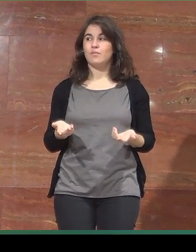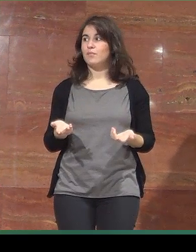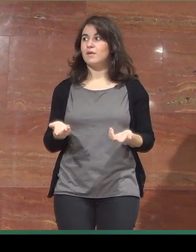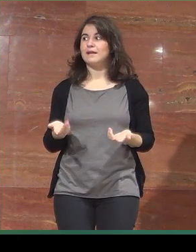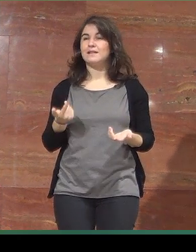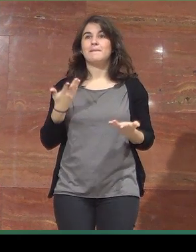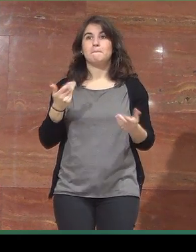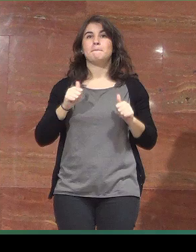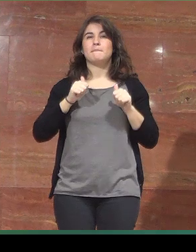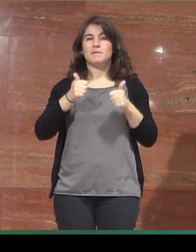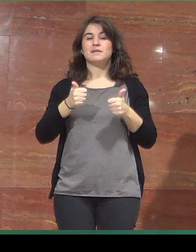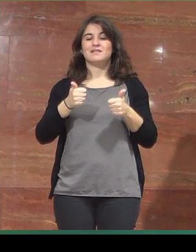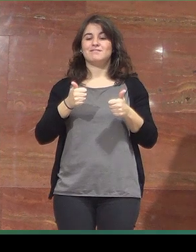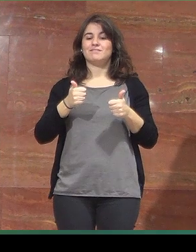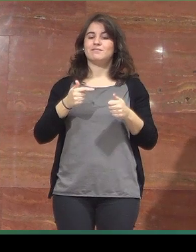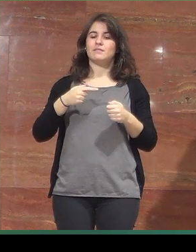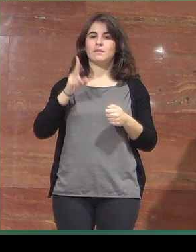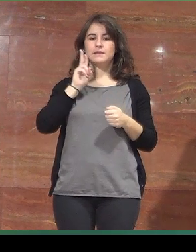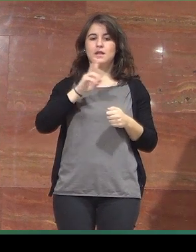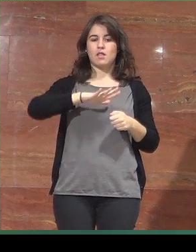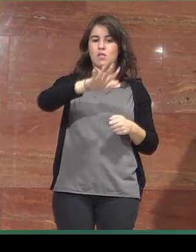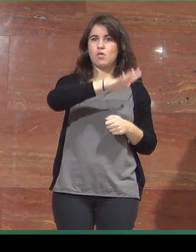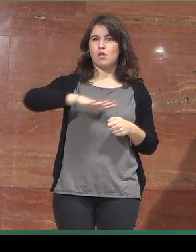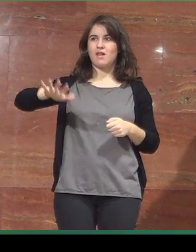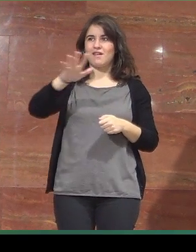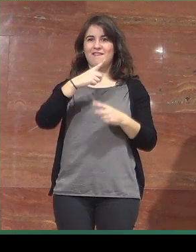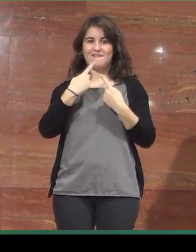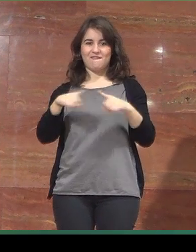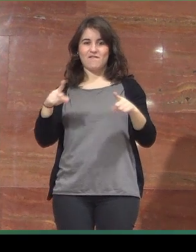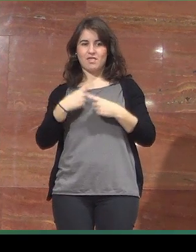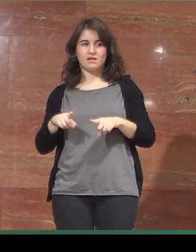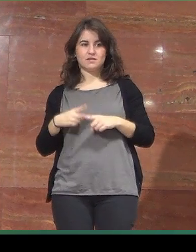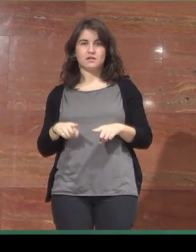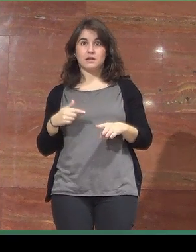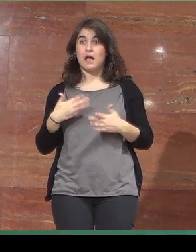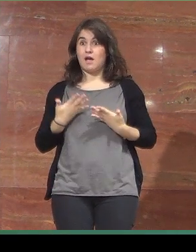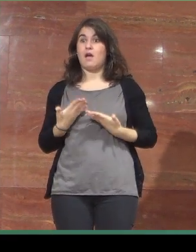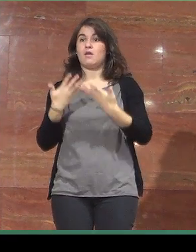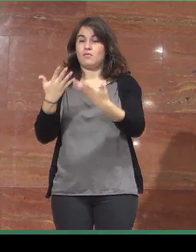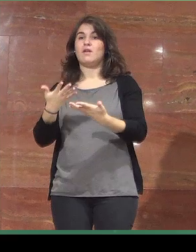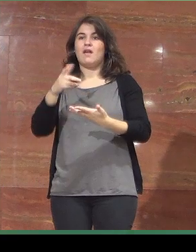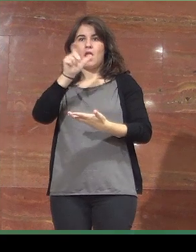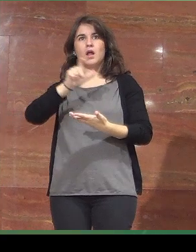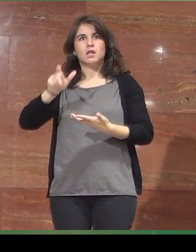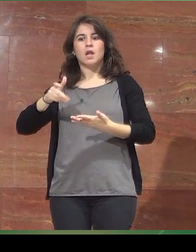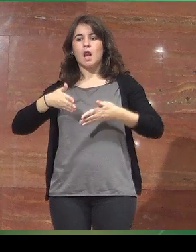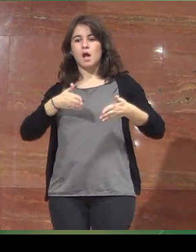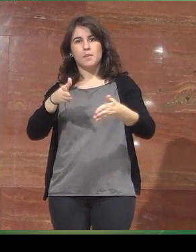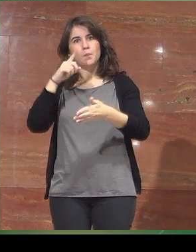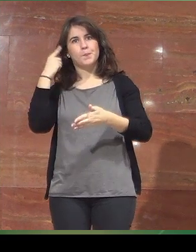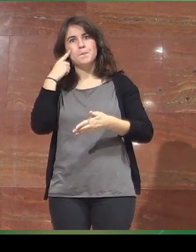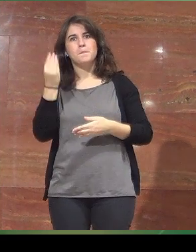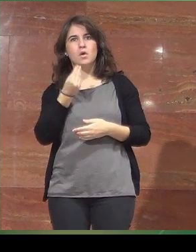on the scenography of the elements. So surely we work also on pictograms. But I